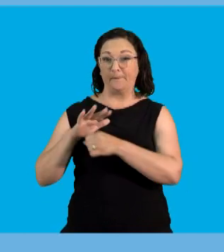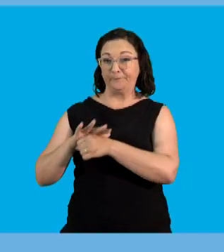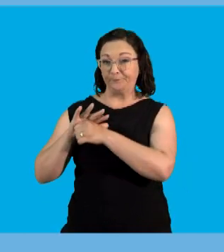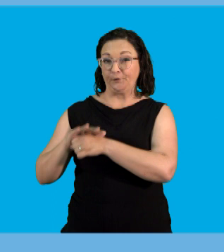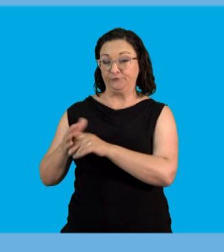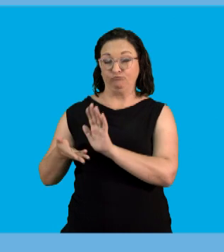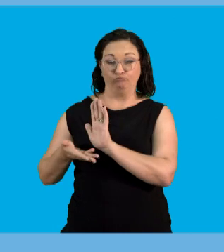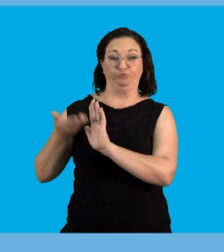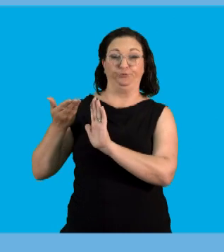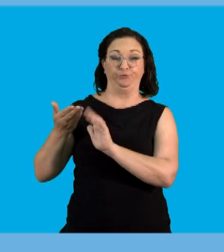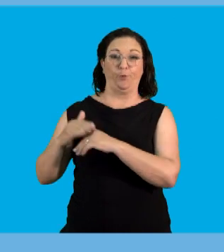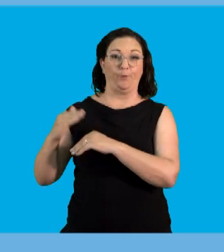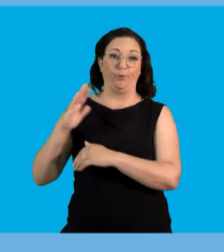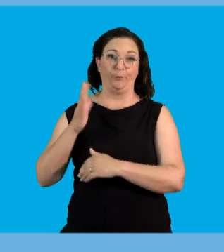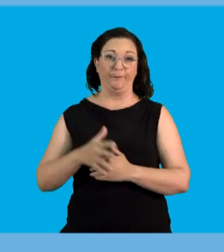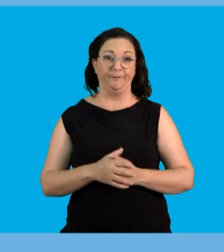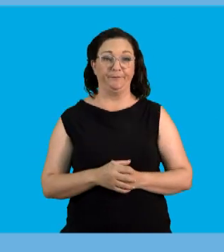there's going to be more